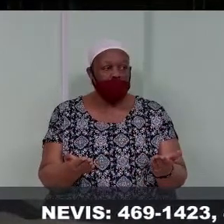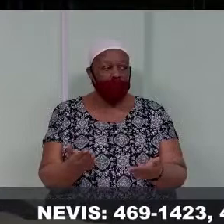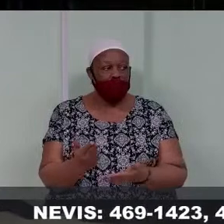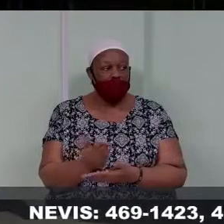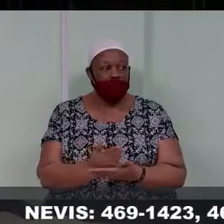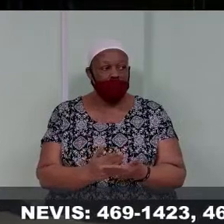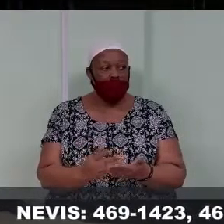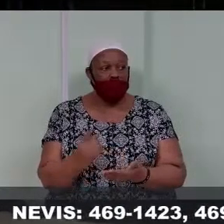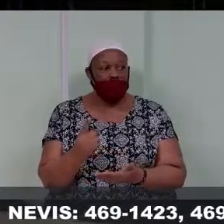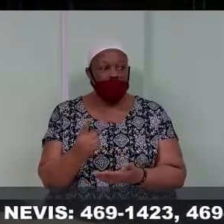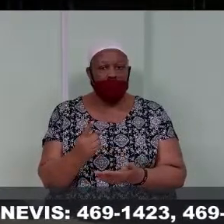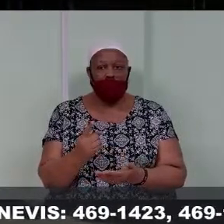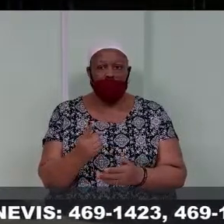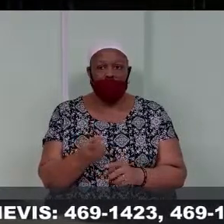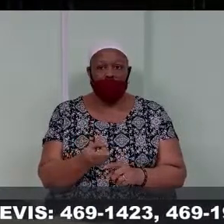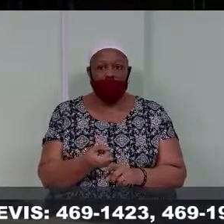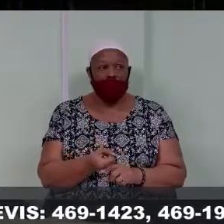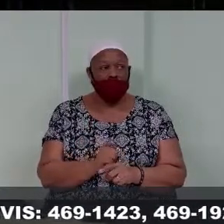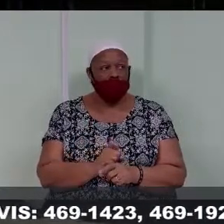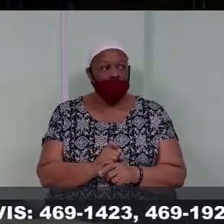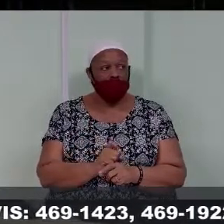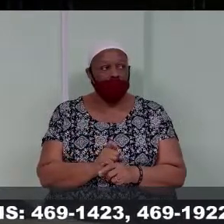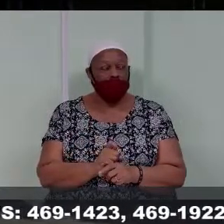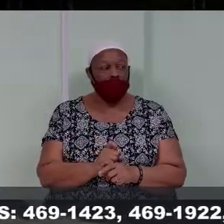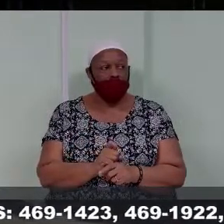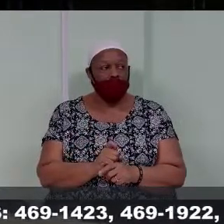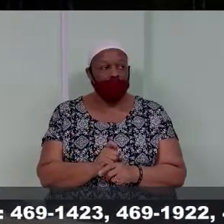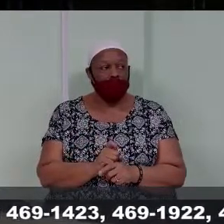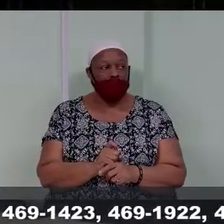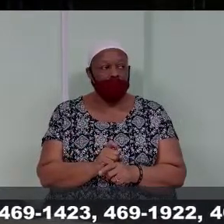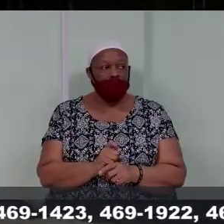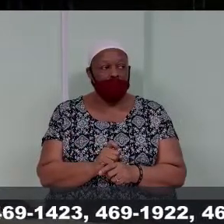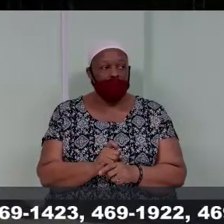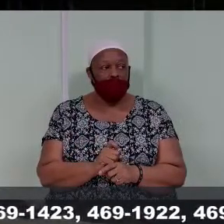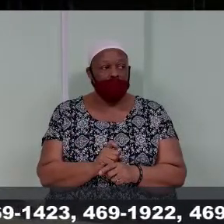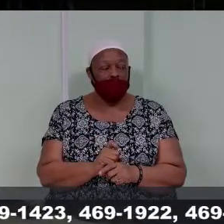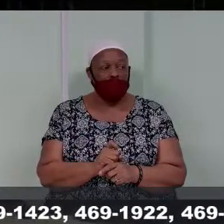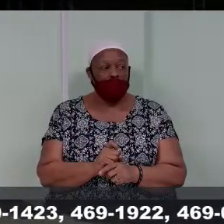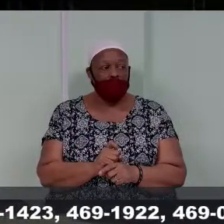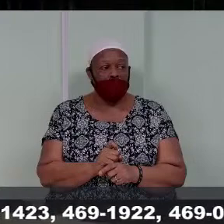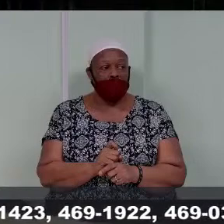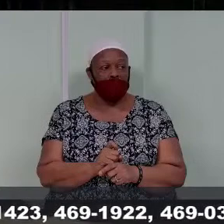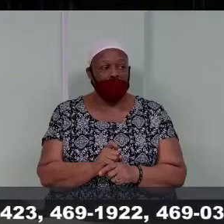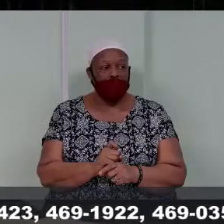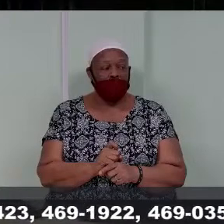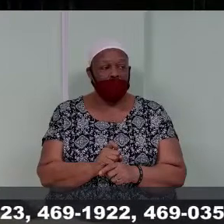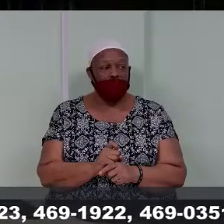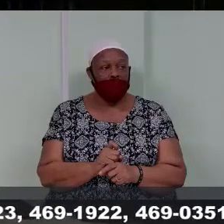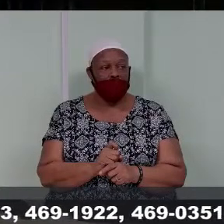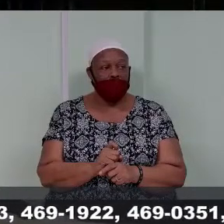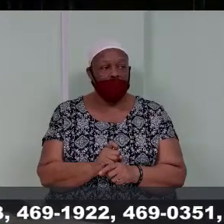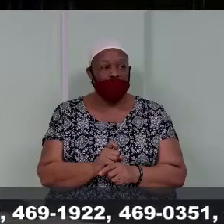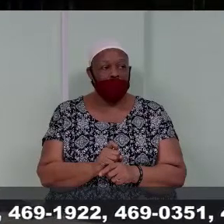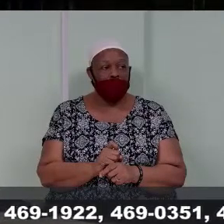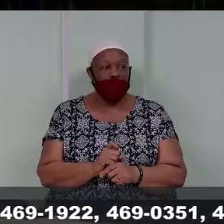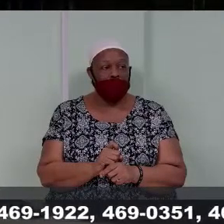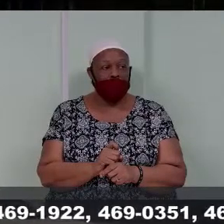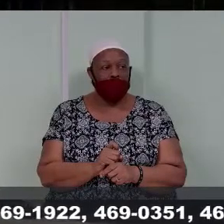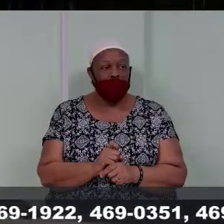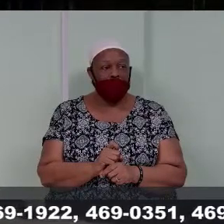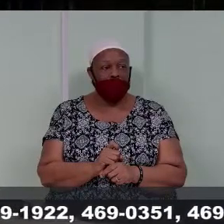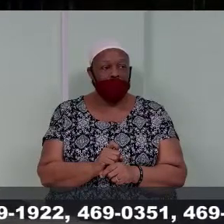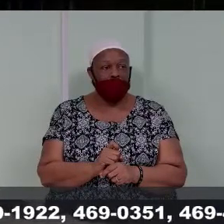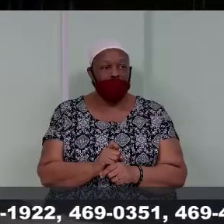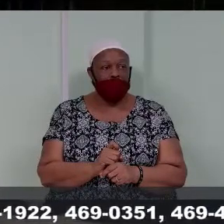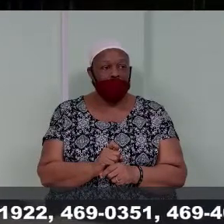representative from Health Plus Pharmacy, Ms. Beverly Mayers, to make